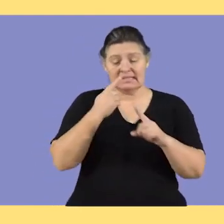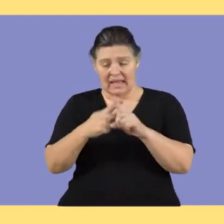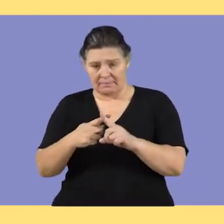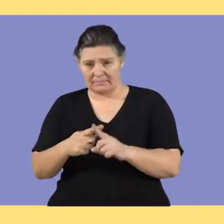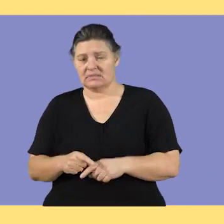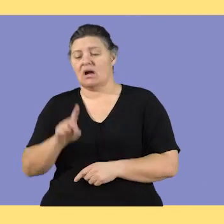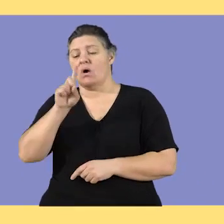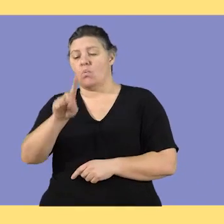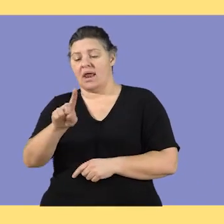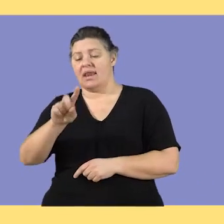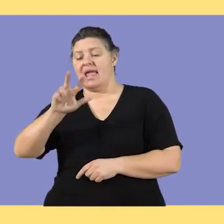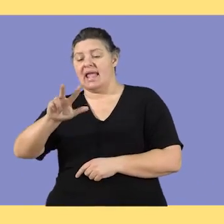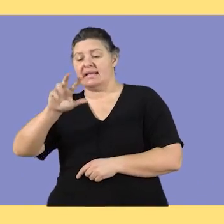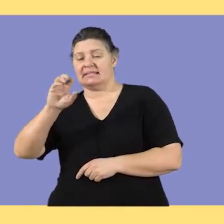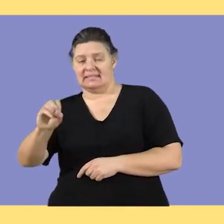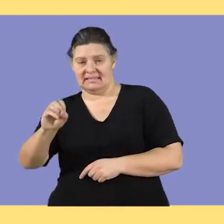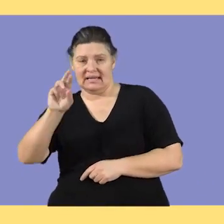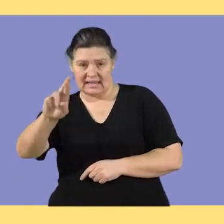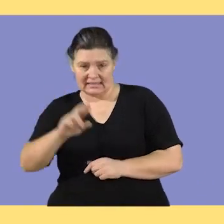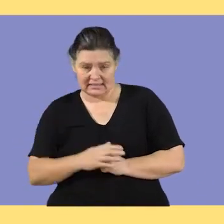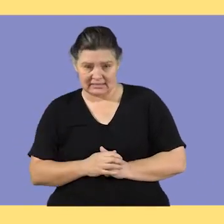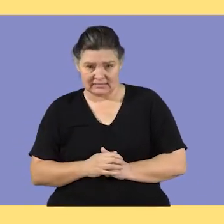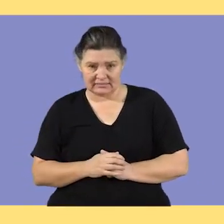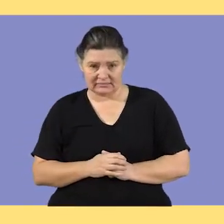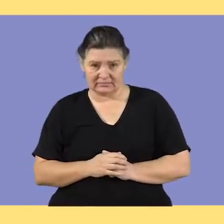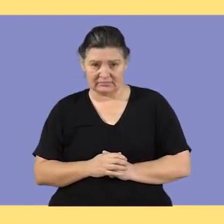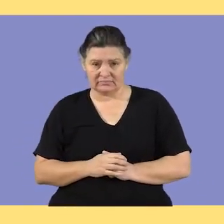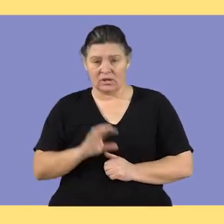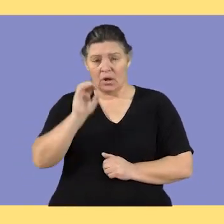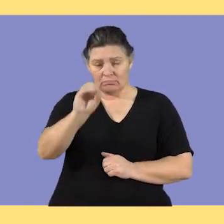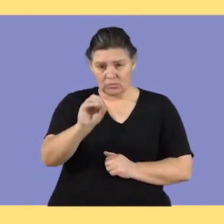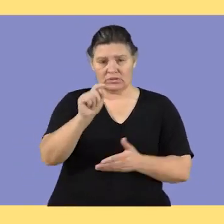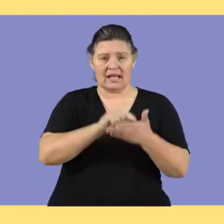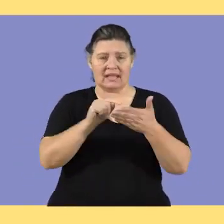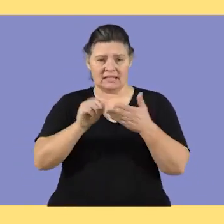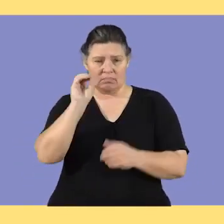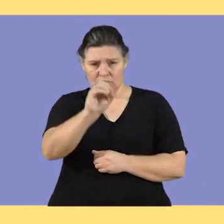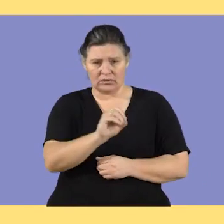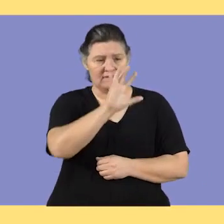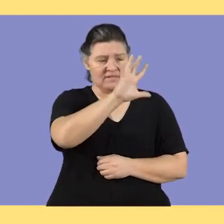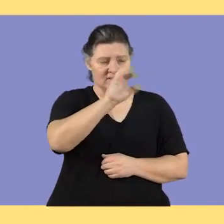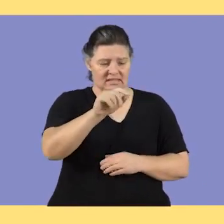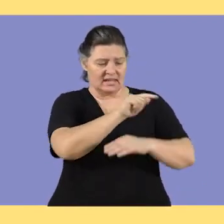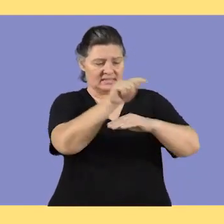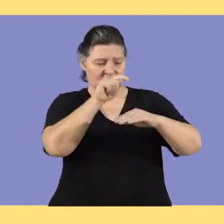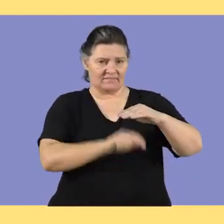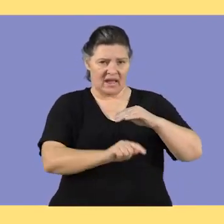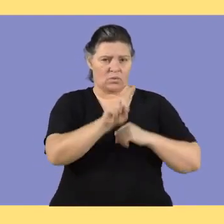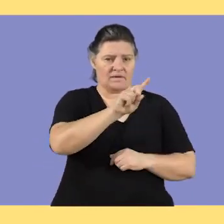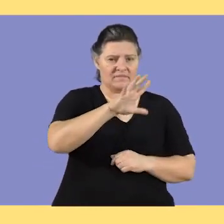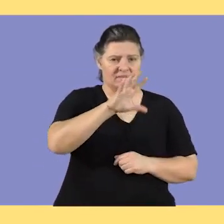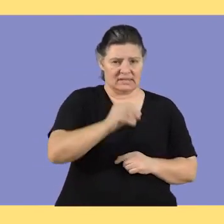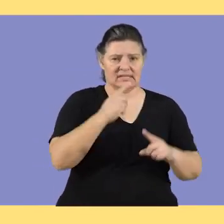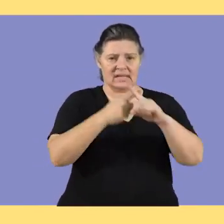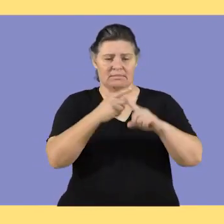150 multiplied by 180 rands. You punch that in your calculator. Please quickly do that. Quickly do